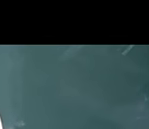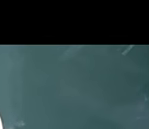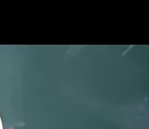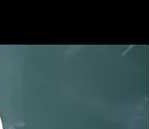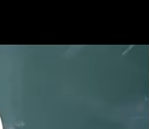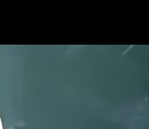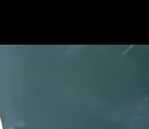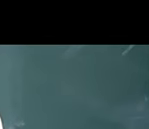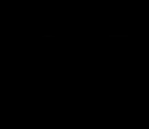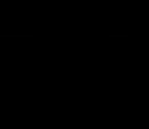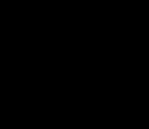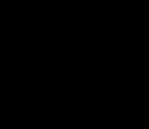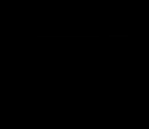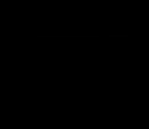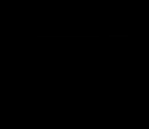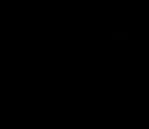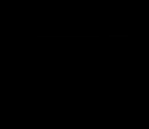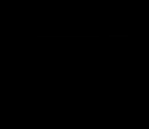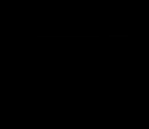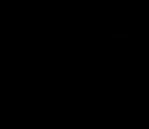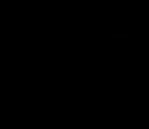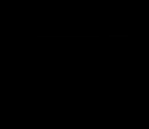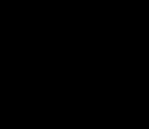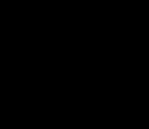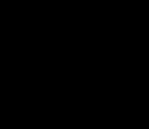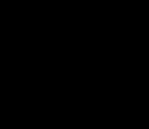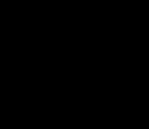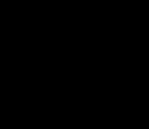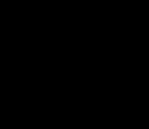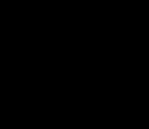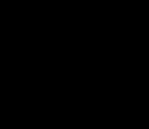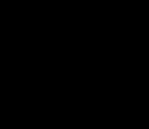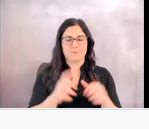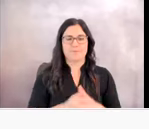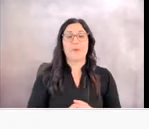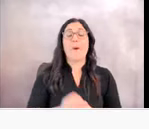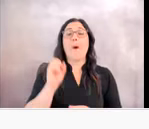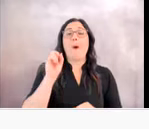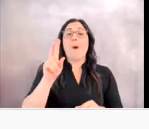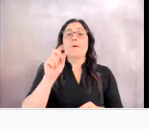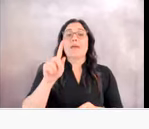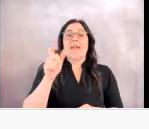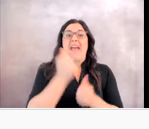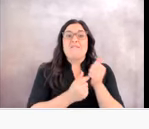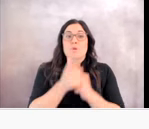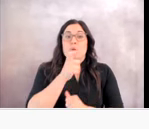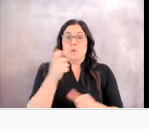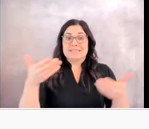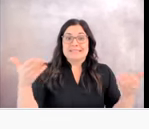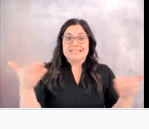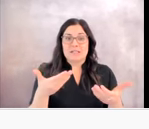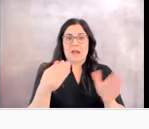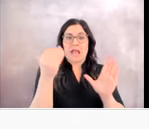on. I forgot to share the, oh no, I shared the sound. So everybody who's been here, I put your name into this